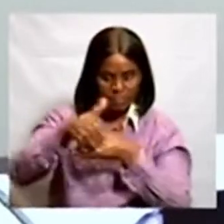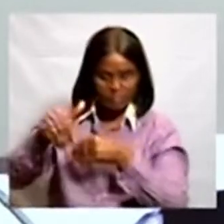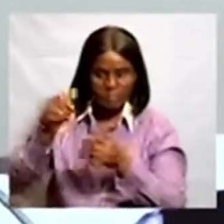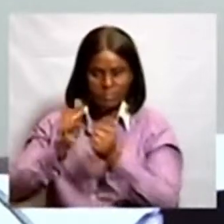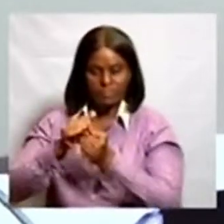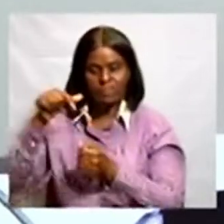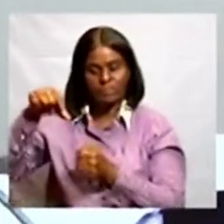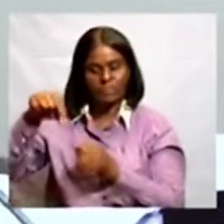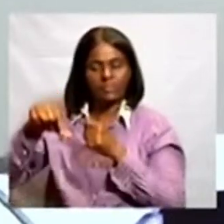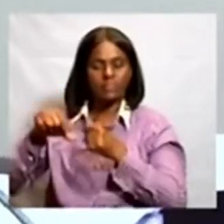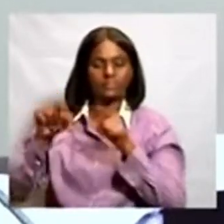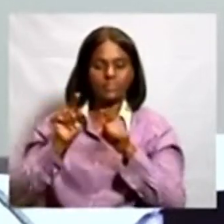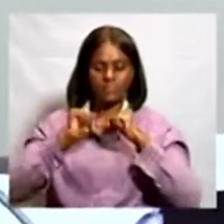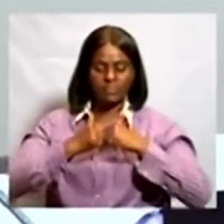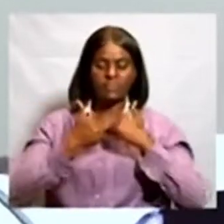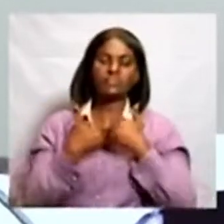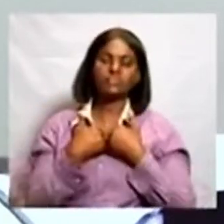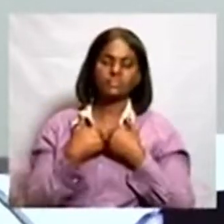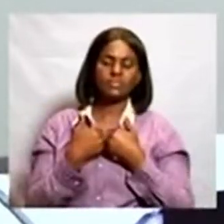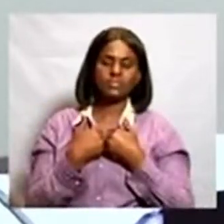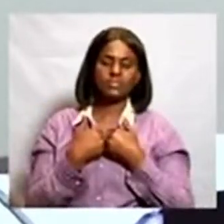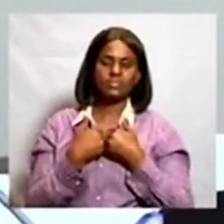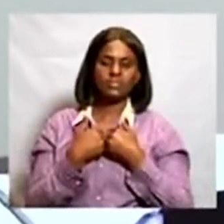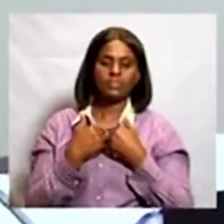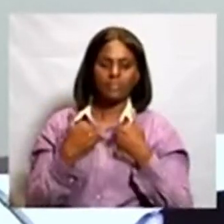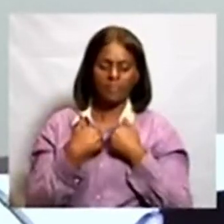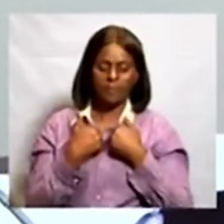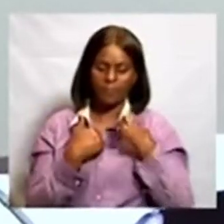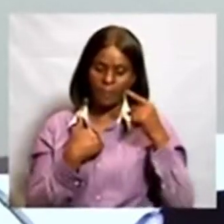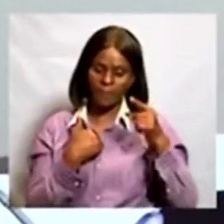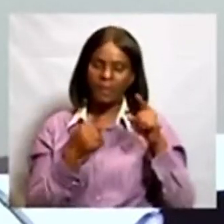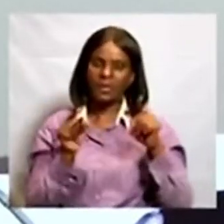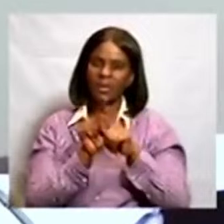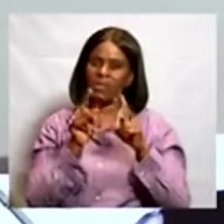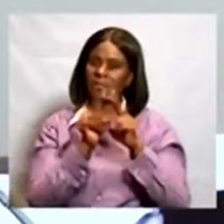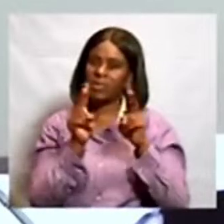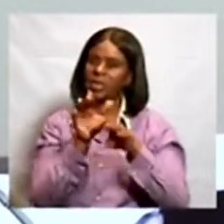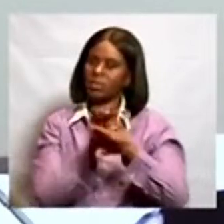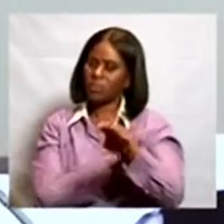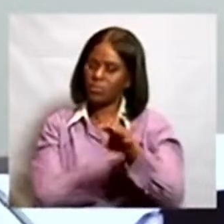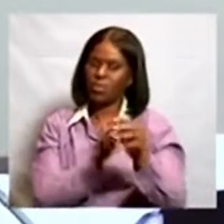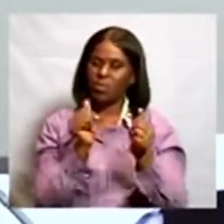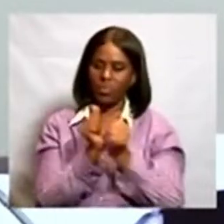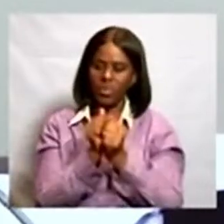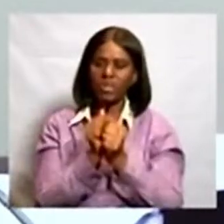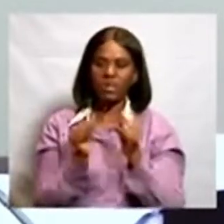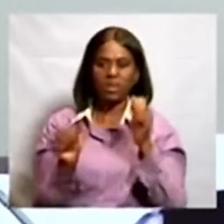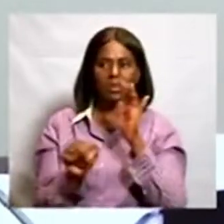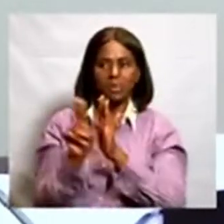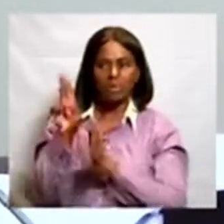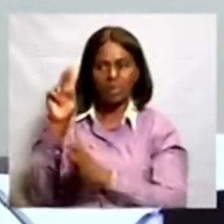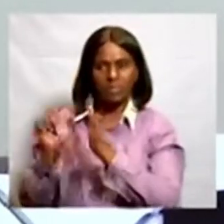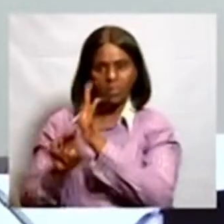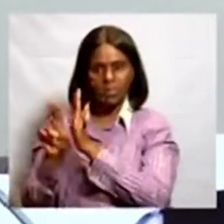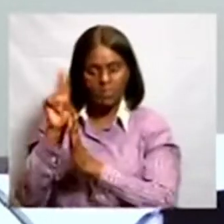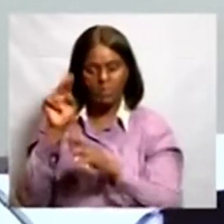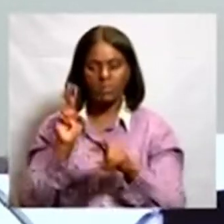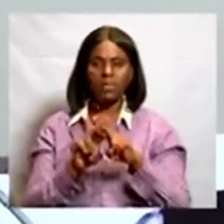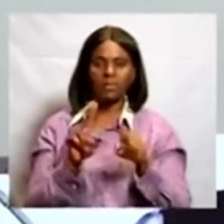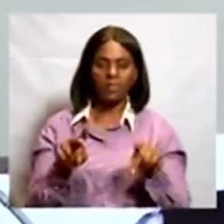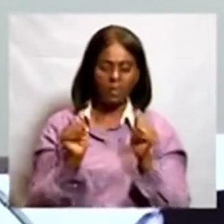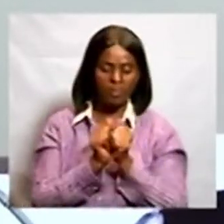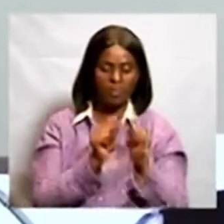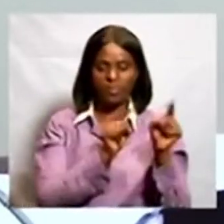of qualifications. We've had, this has been quite slow with the universities, Chair,